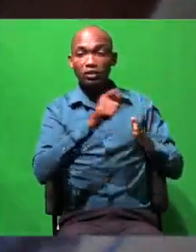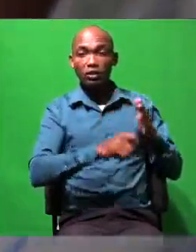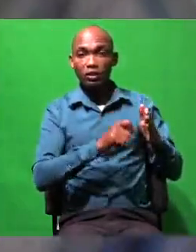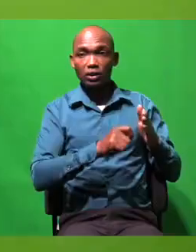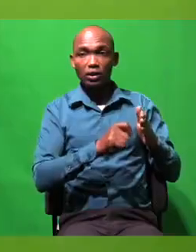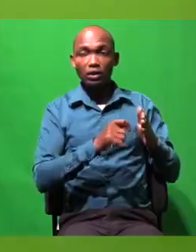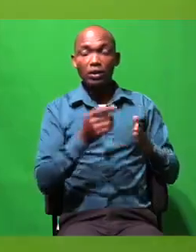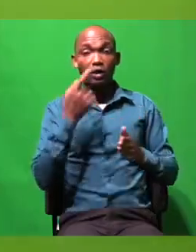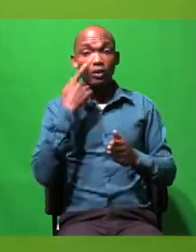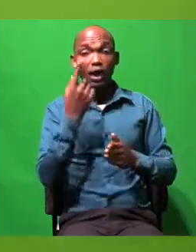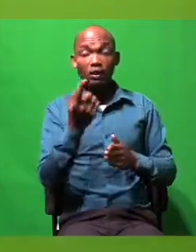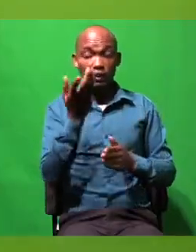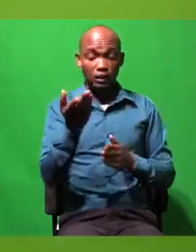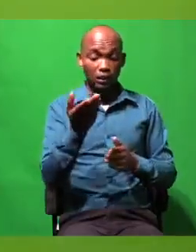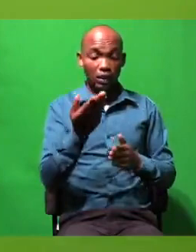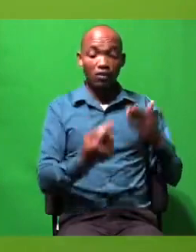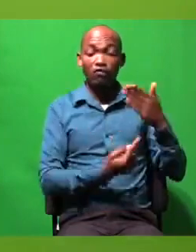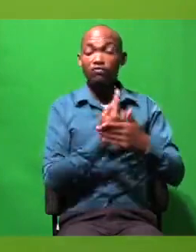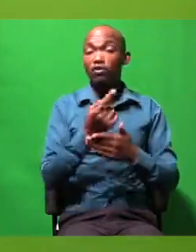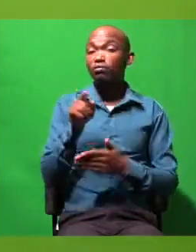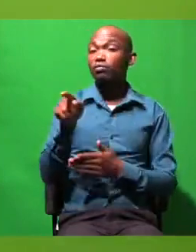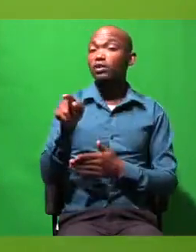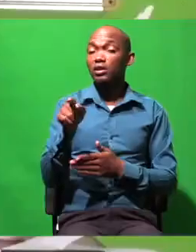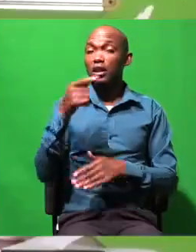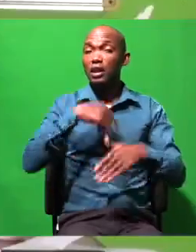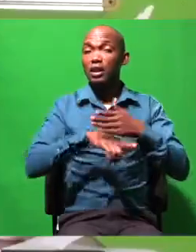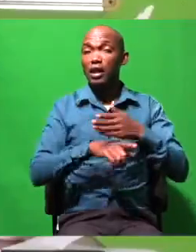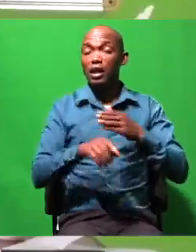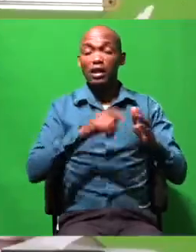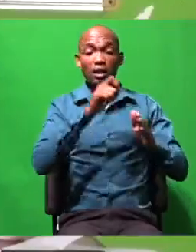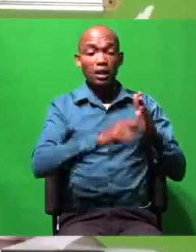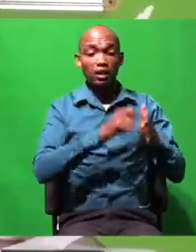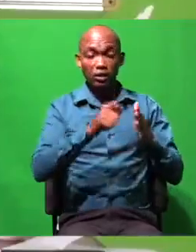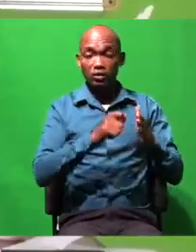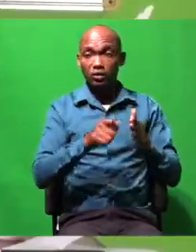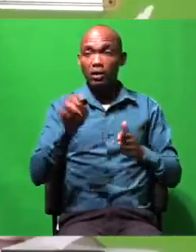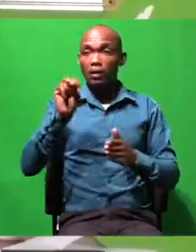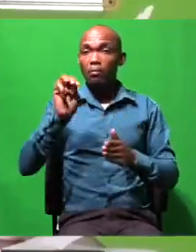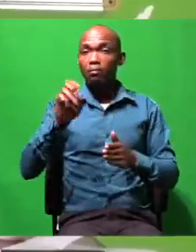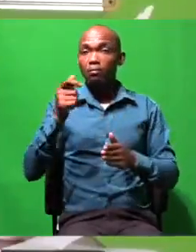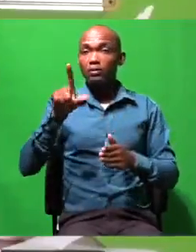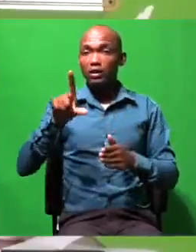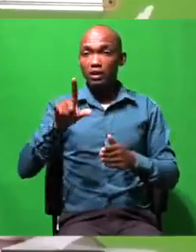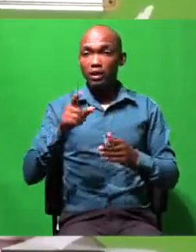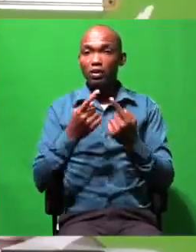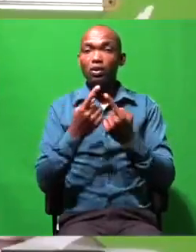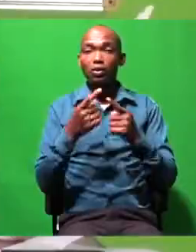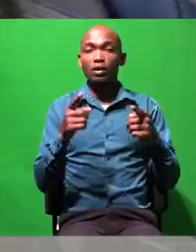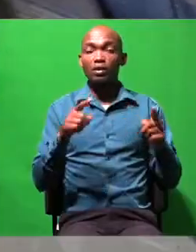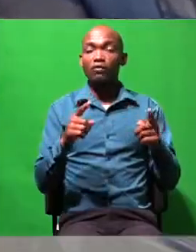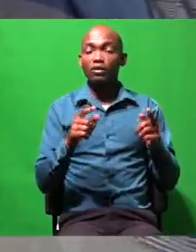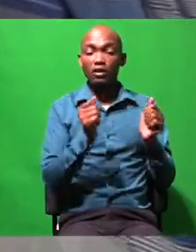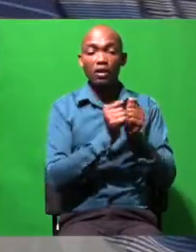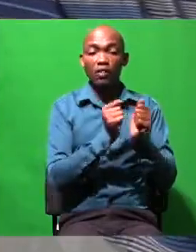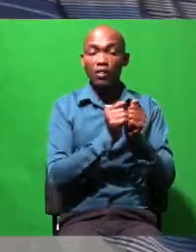see, from how to build this industry, metals or